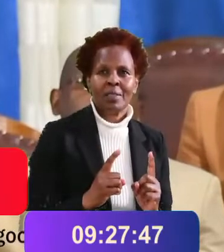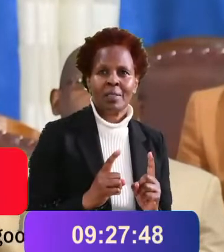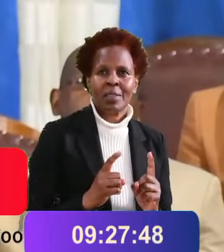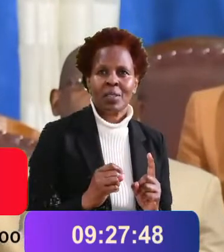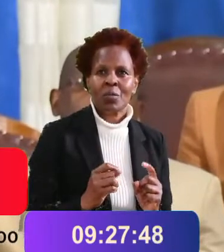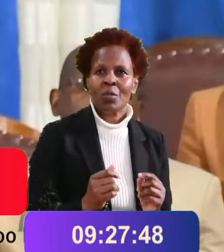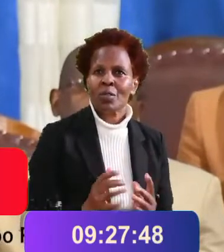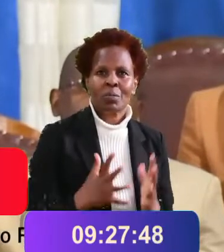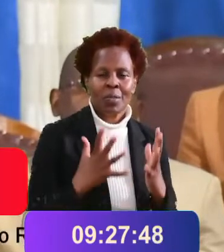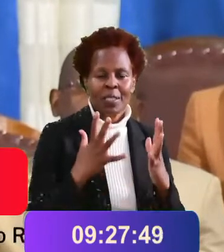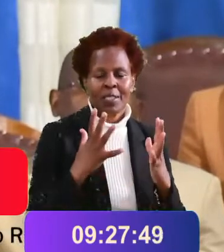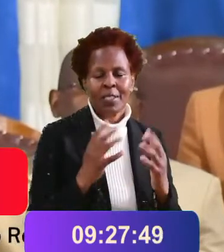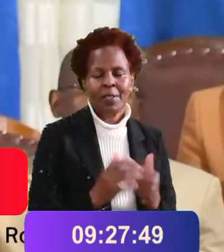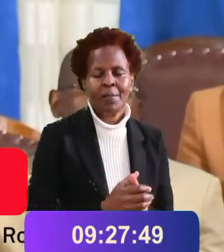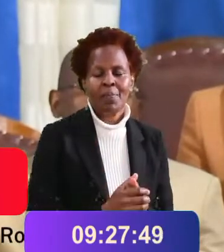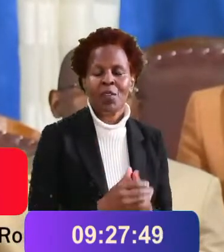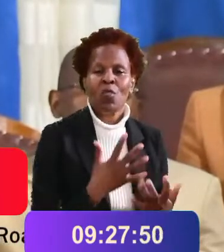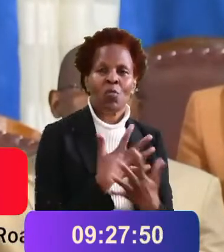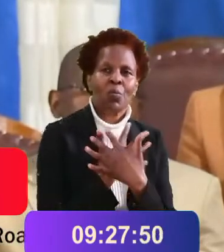surrendered.